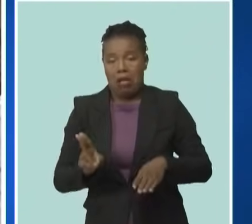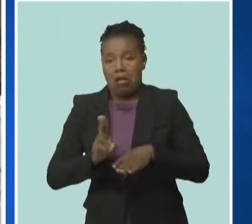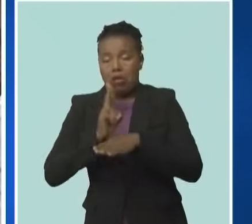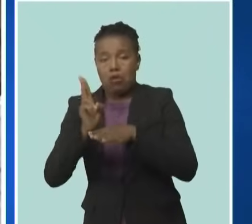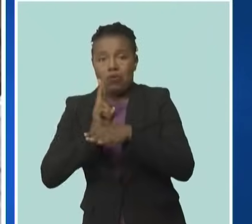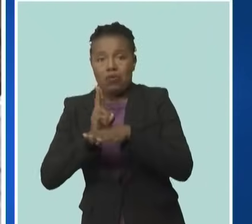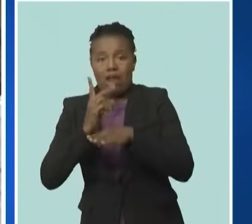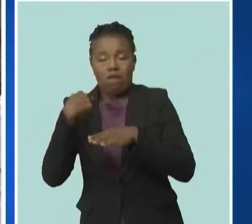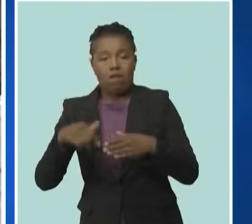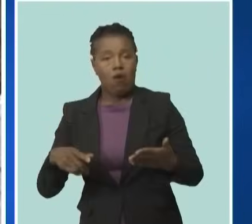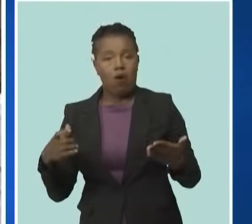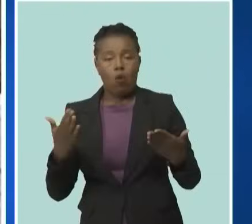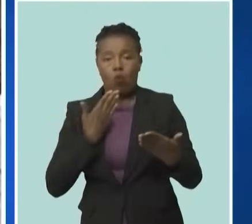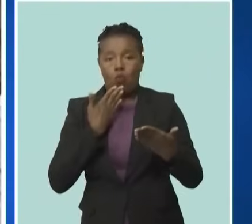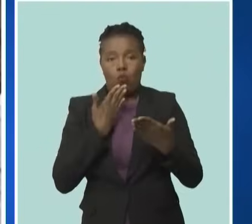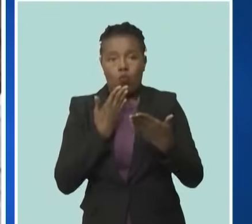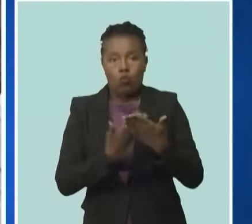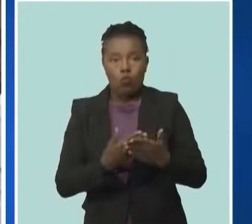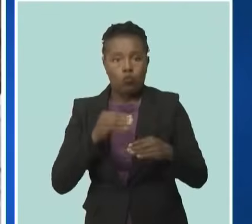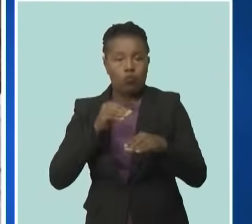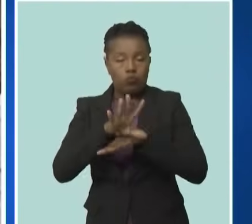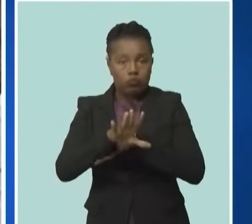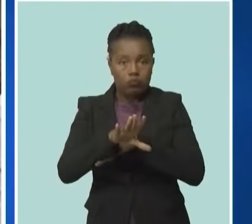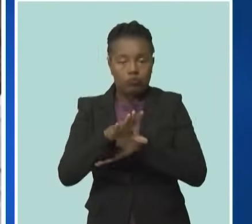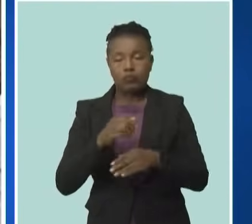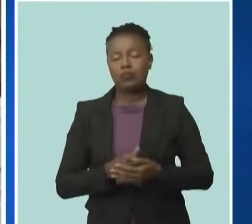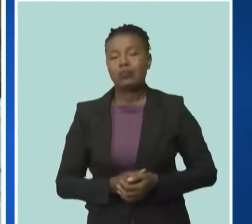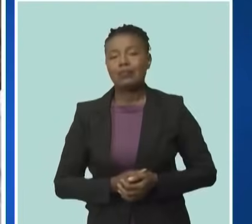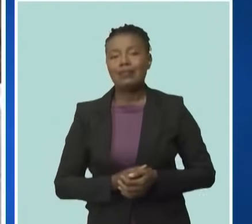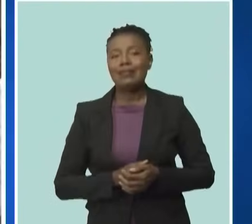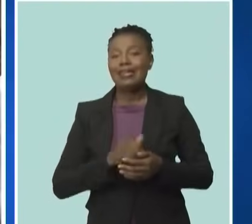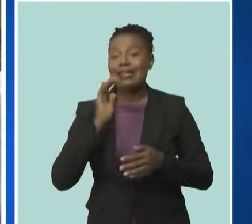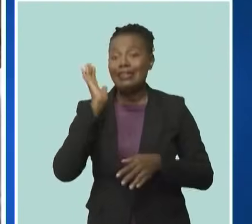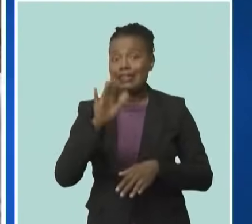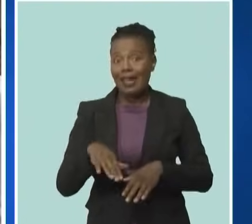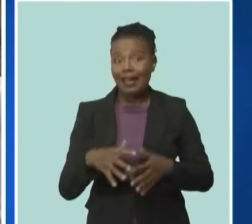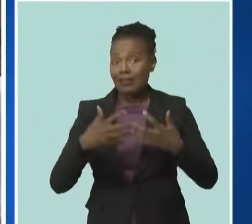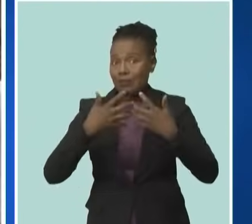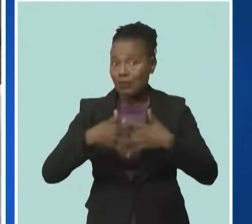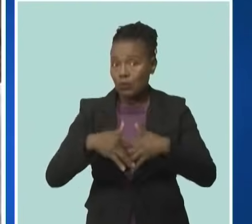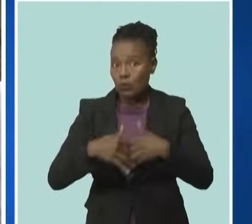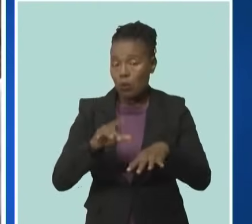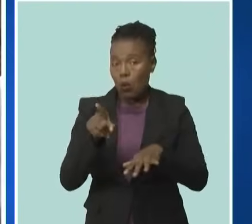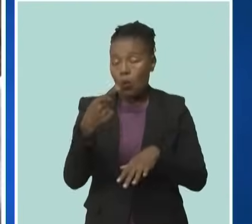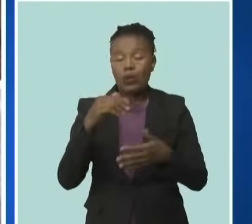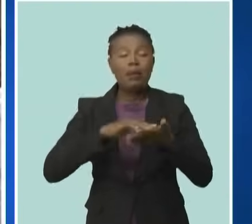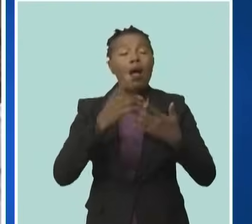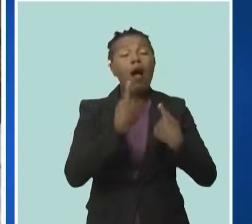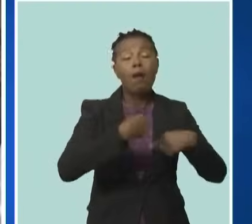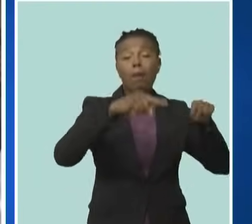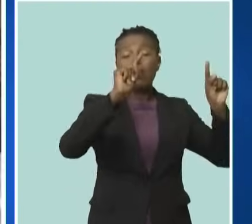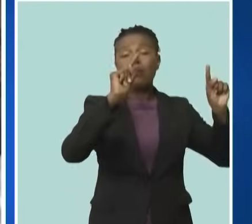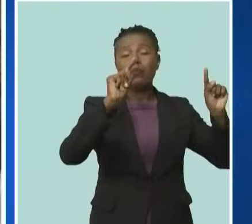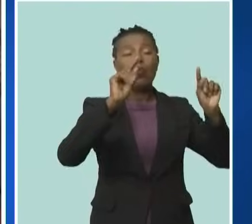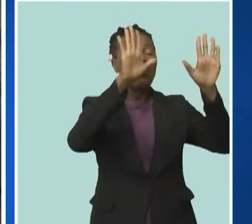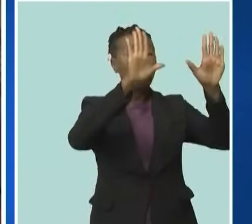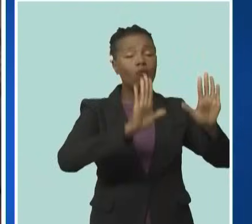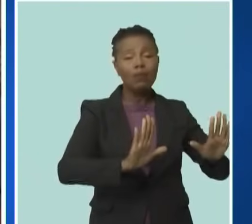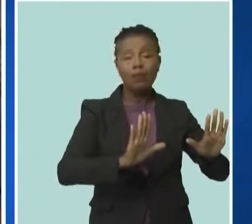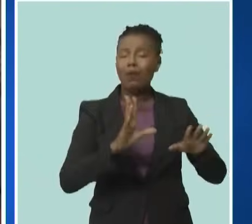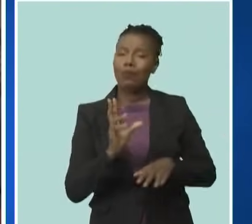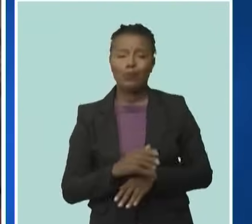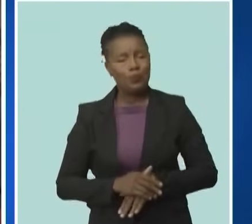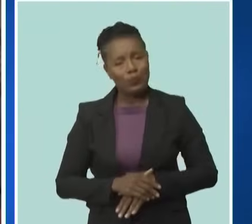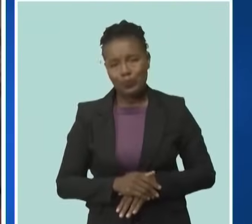maximum impact. Cutting-edge equipment alone will not guarantee excellence. Success